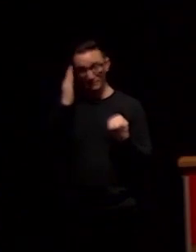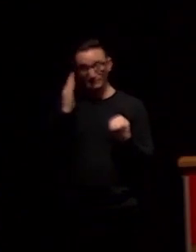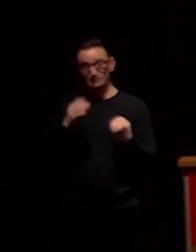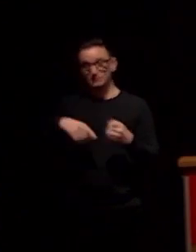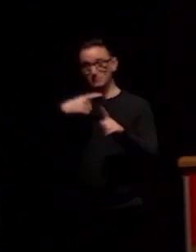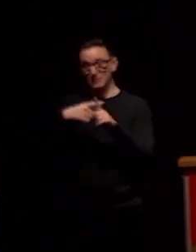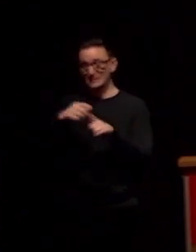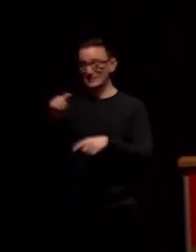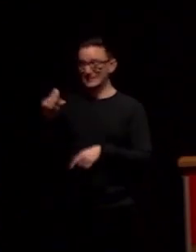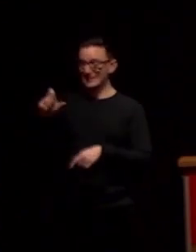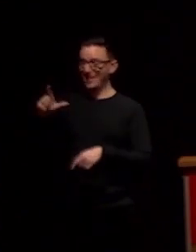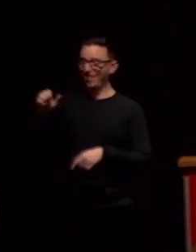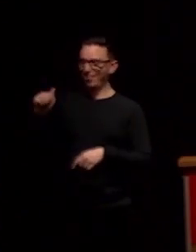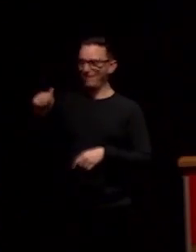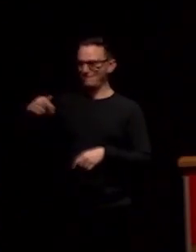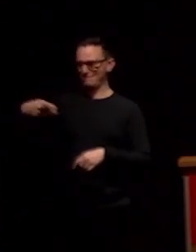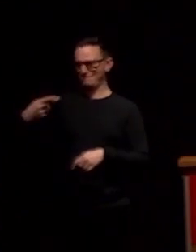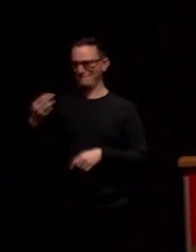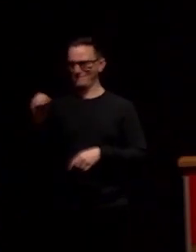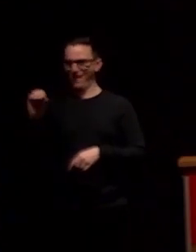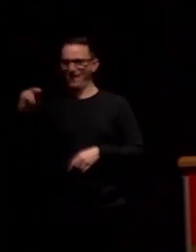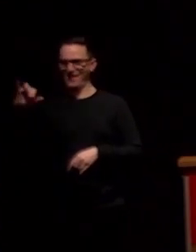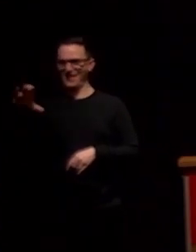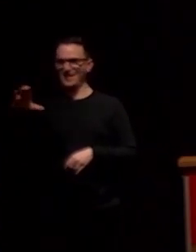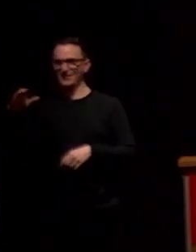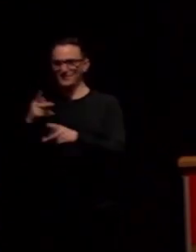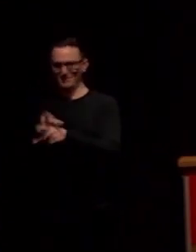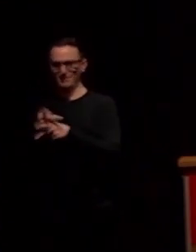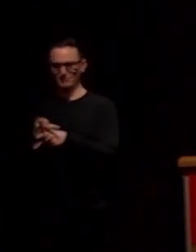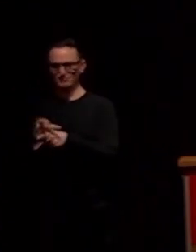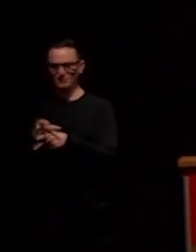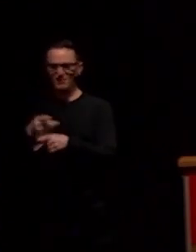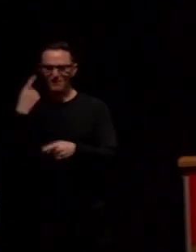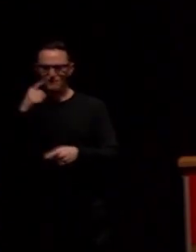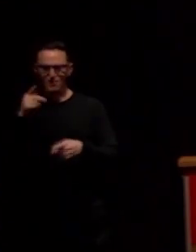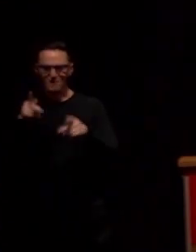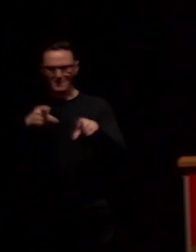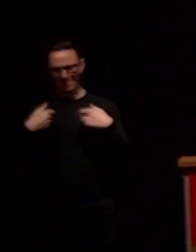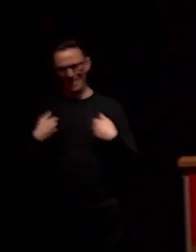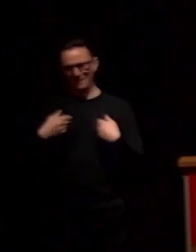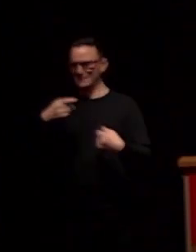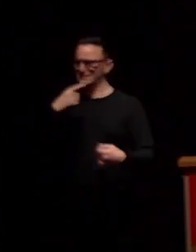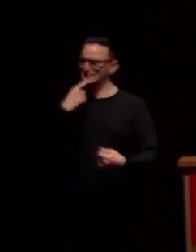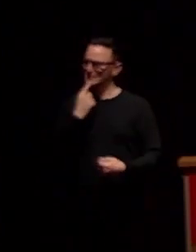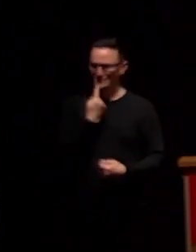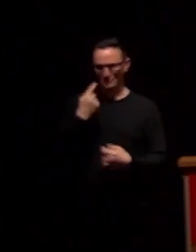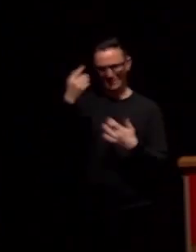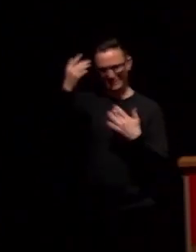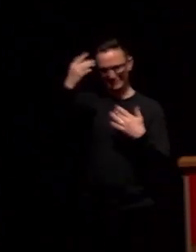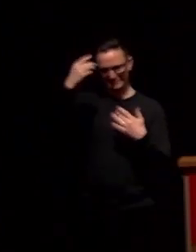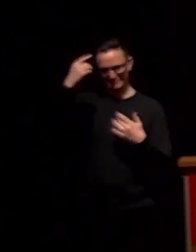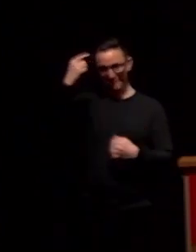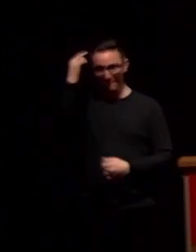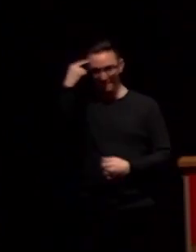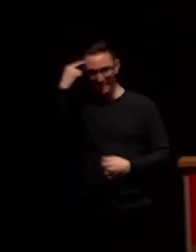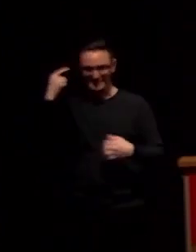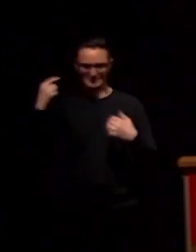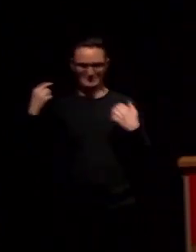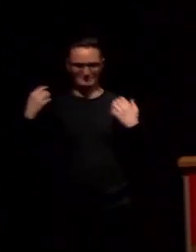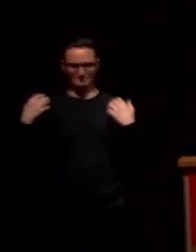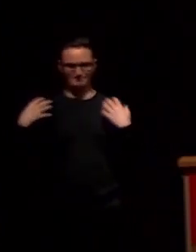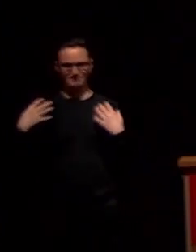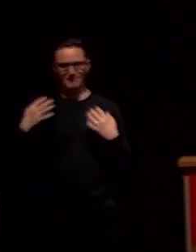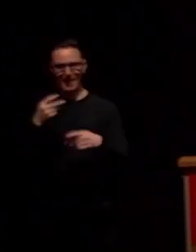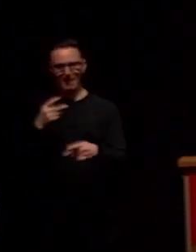telephonic care as well, mm-hmm. especially among people with serious mental illnesses who generally live in poverty and don't even have a smartphone. Some